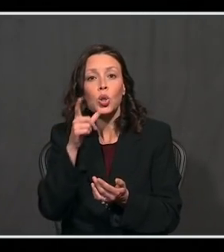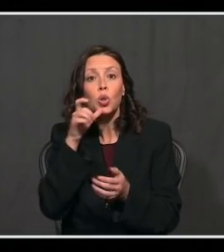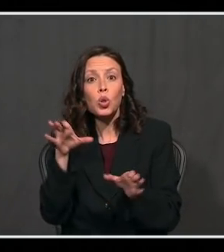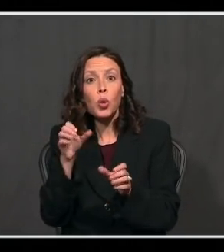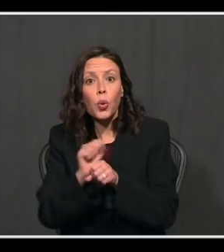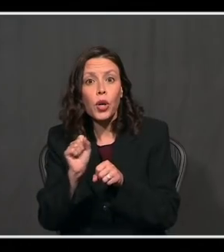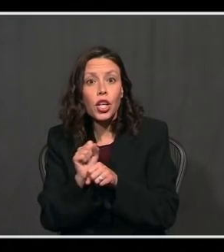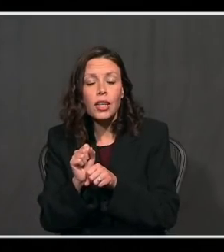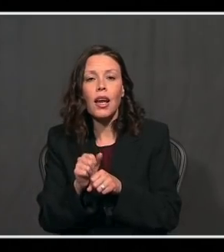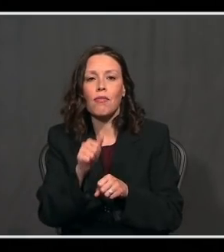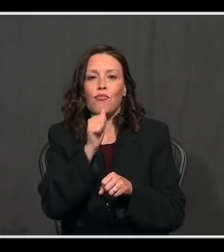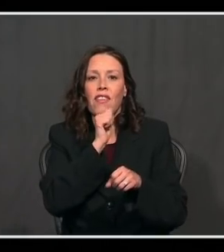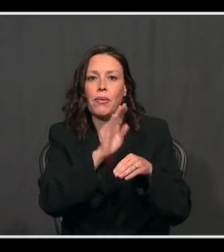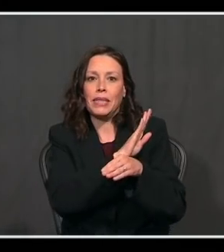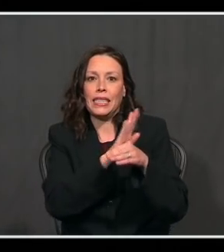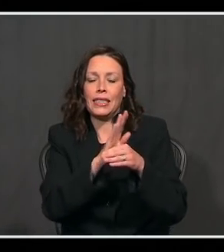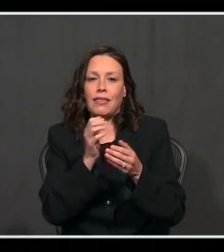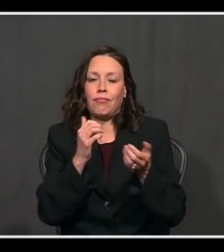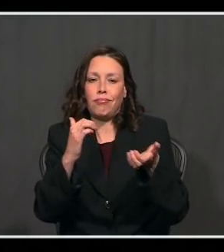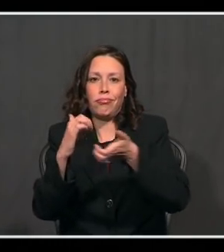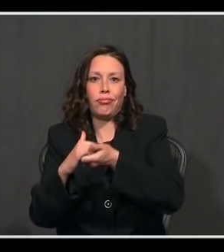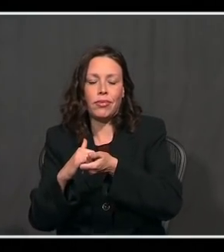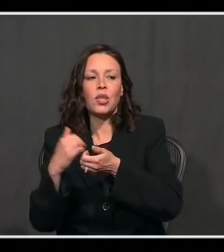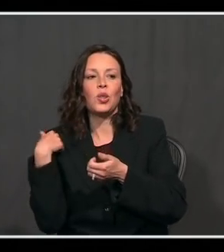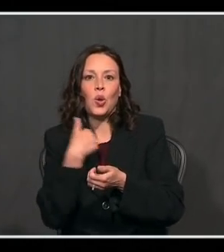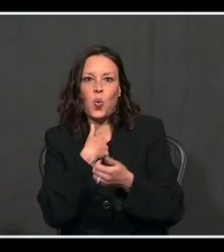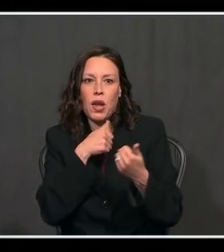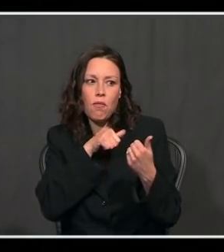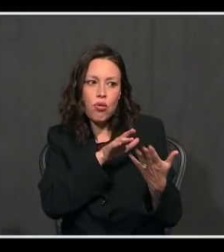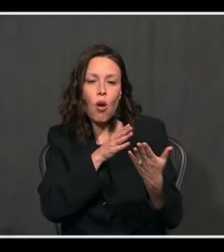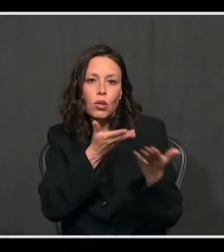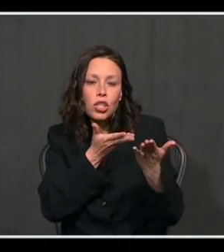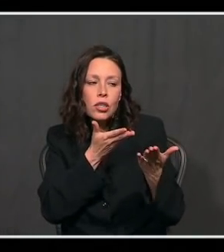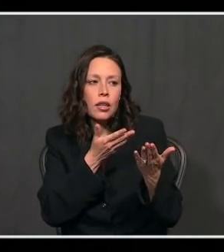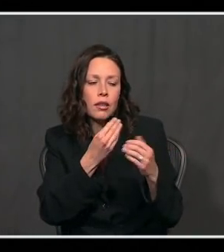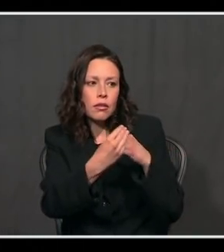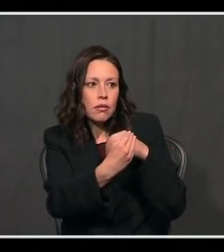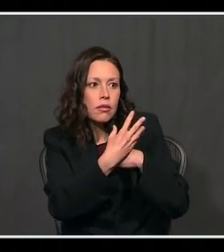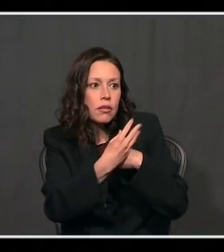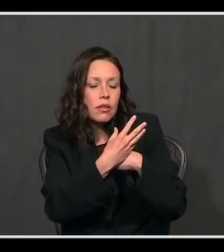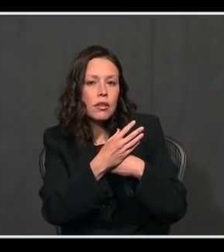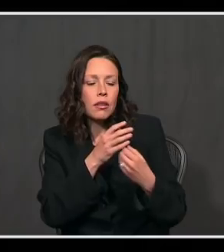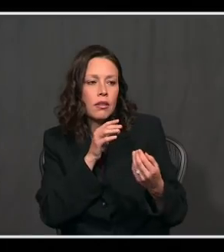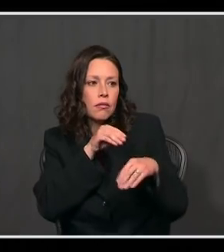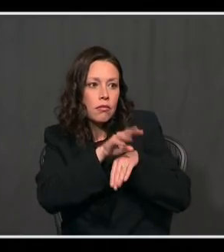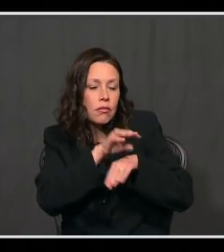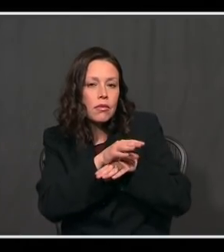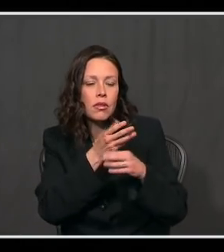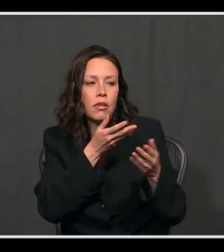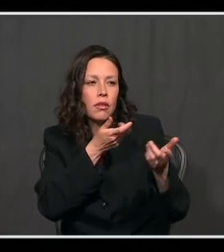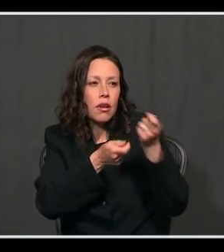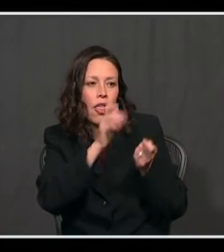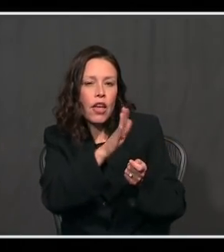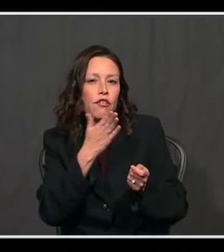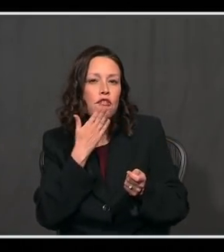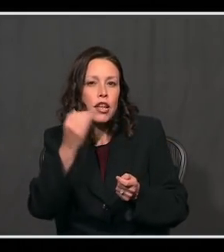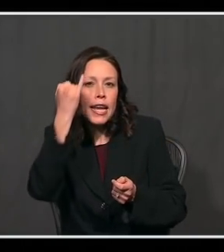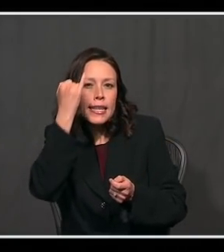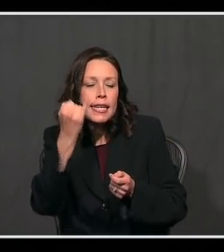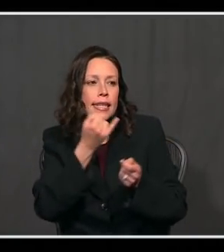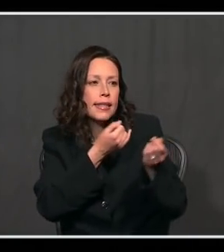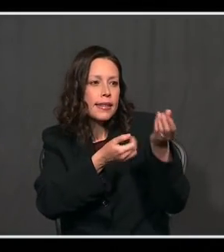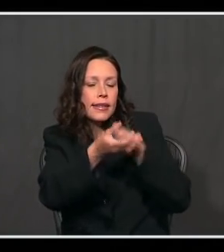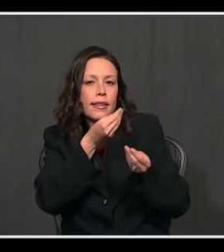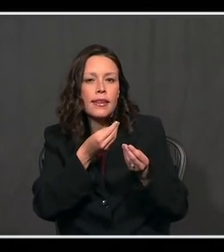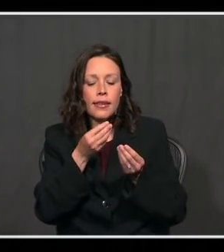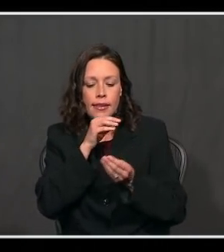doing it? Private industry. We went to them. We collaborated with them. We took their good ideas. We put them